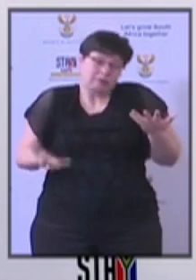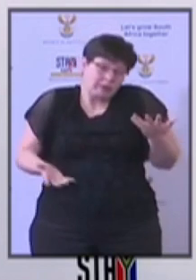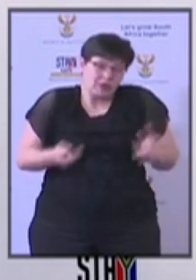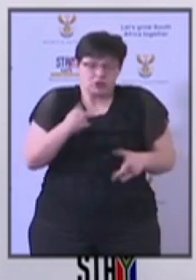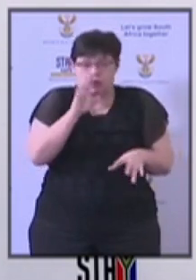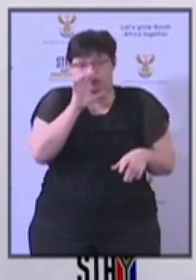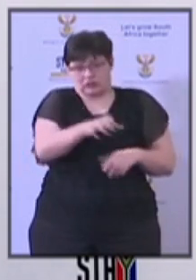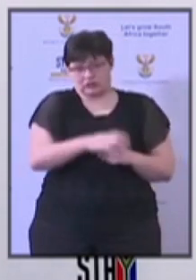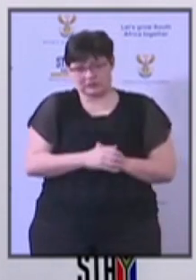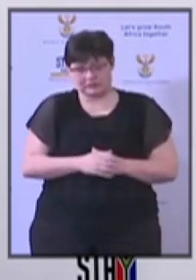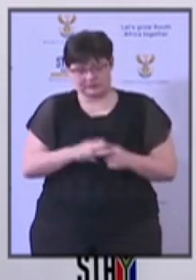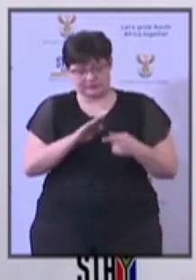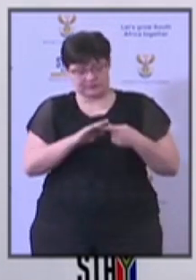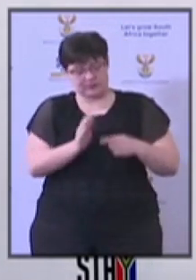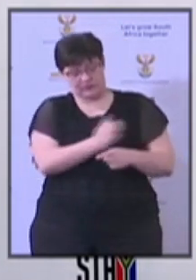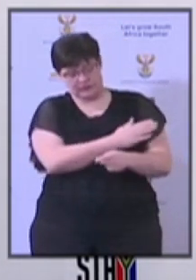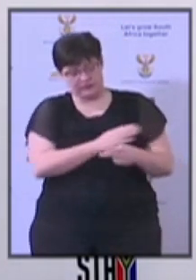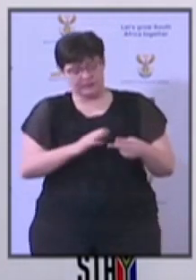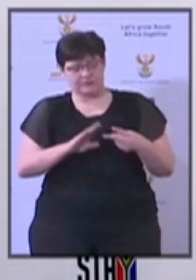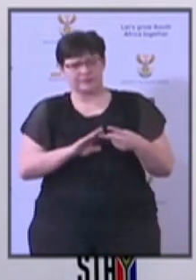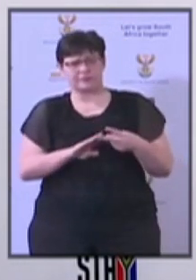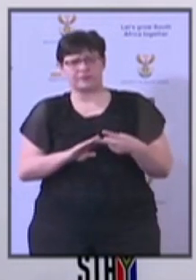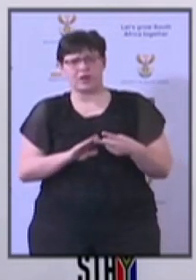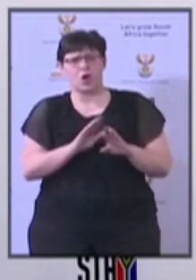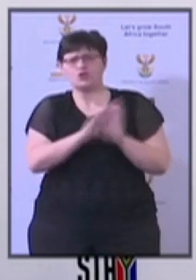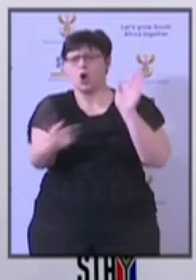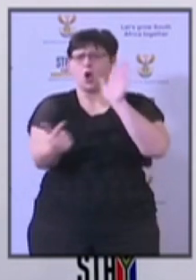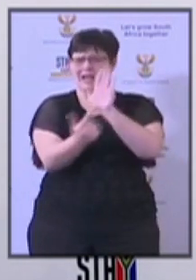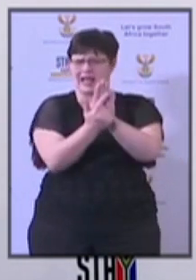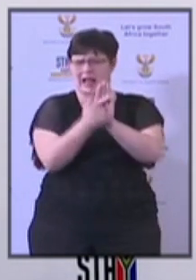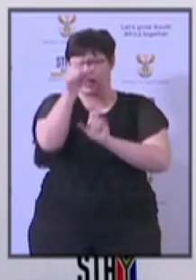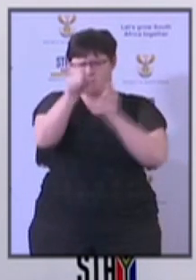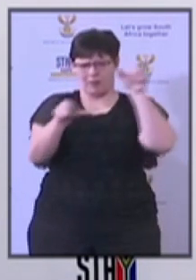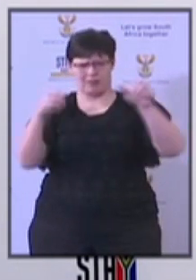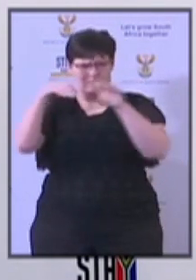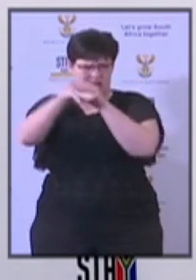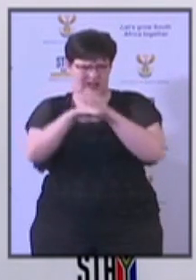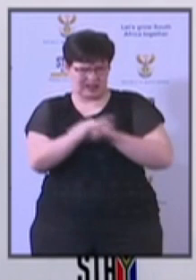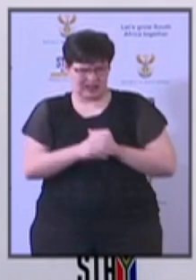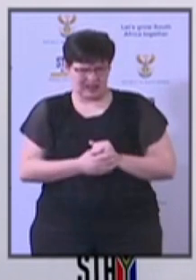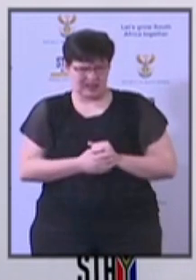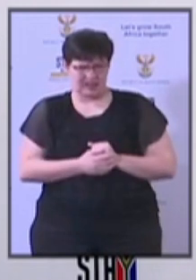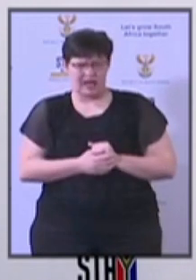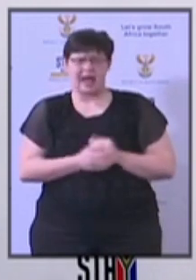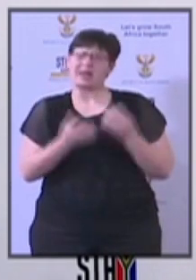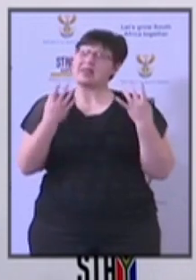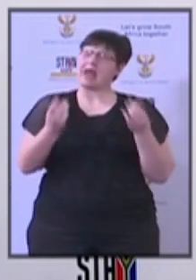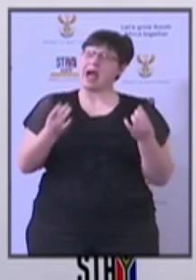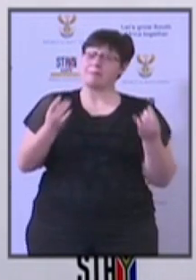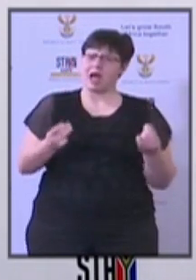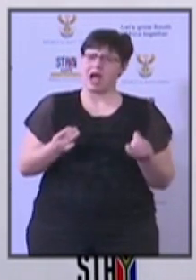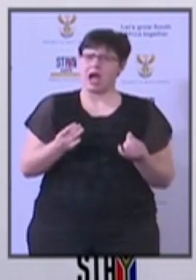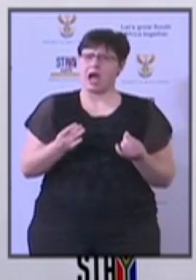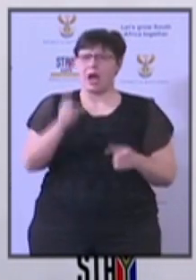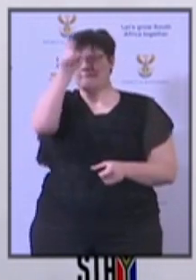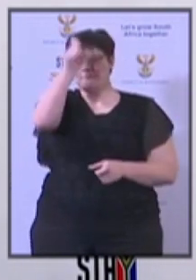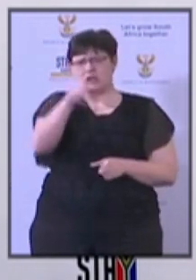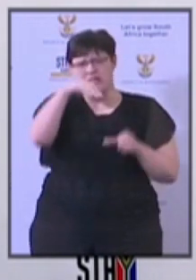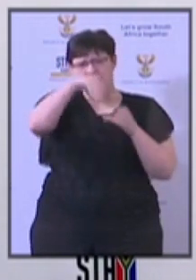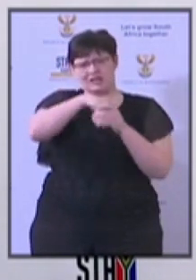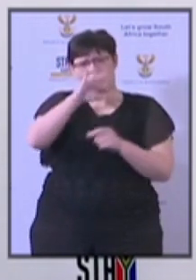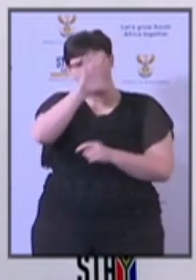many illegals are in South Africa. All the figures of people who are in South Africa illegally